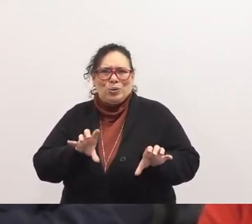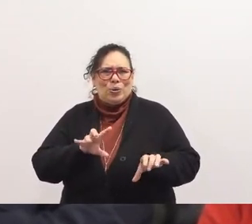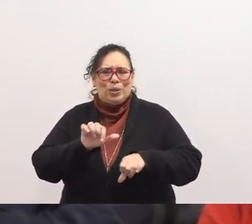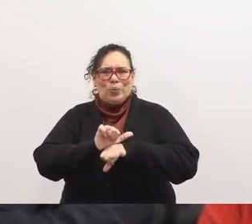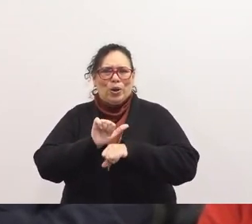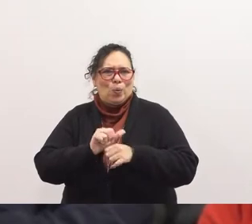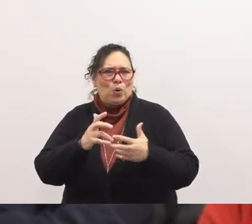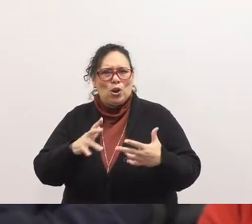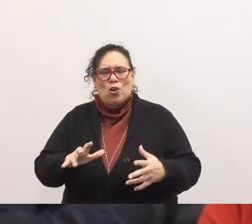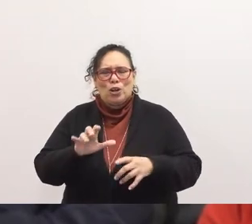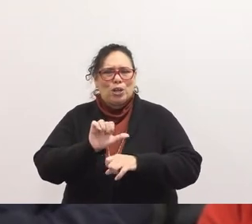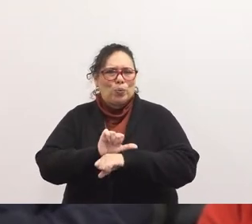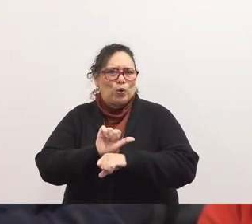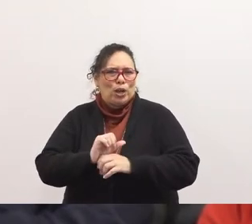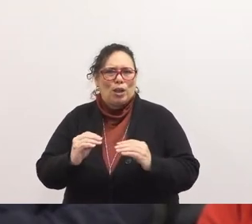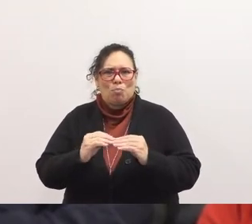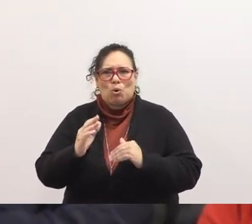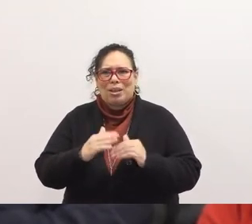are already working more than